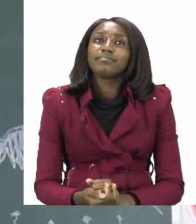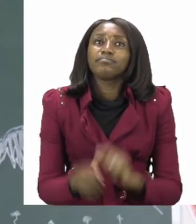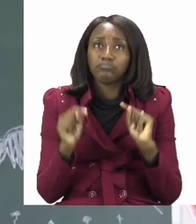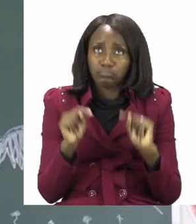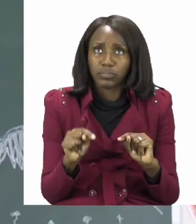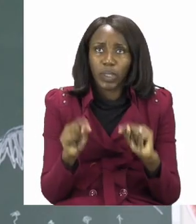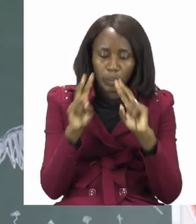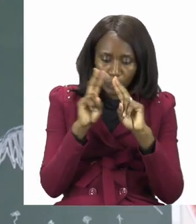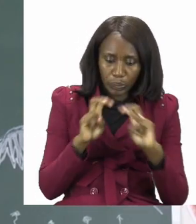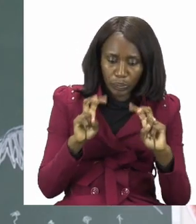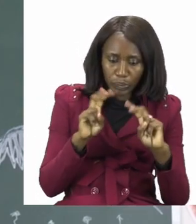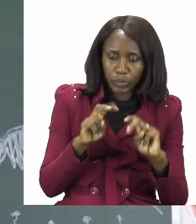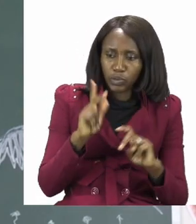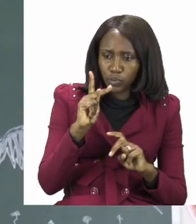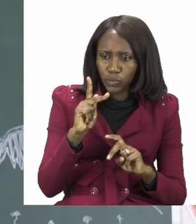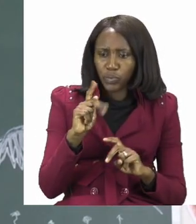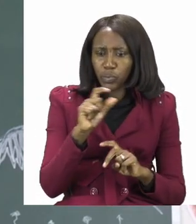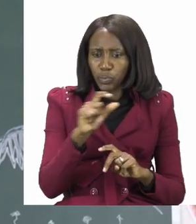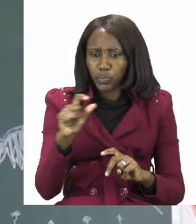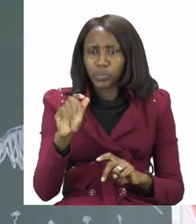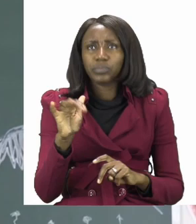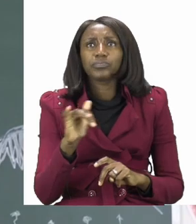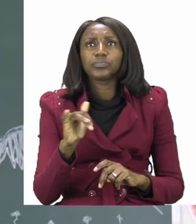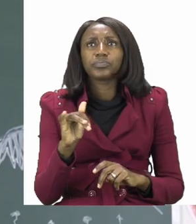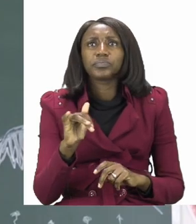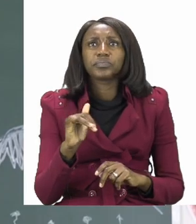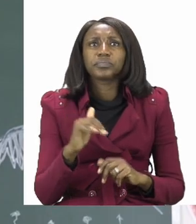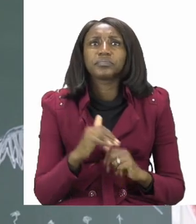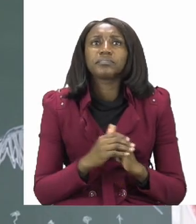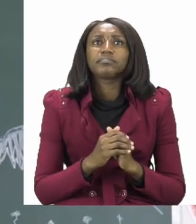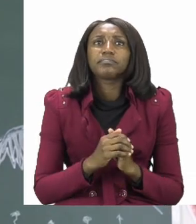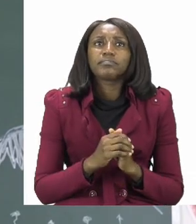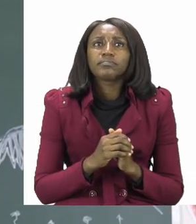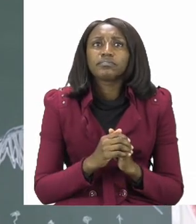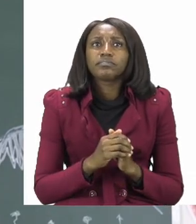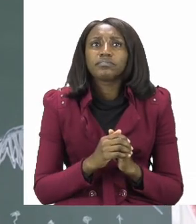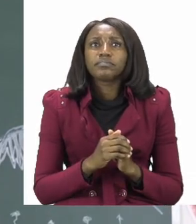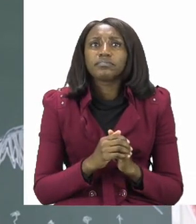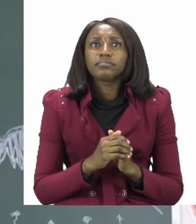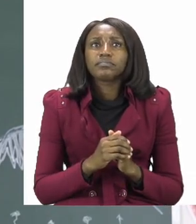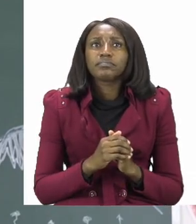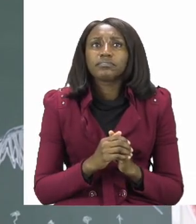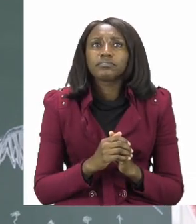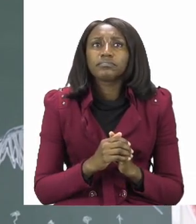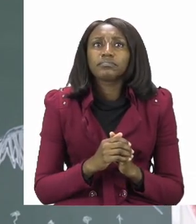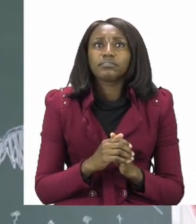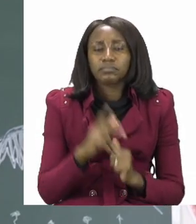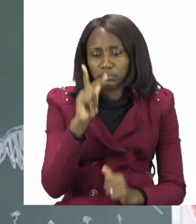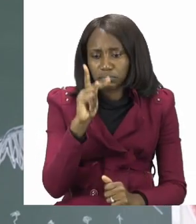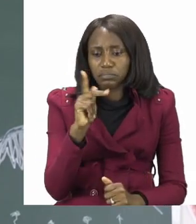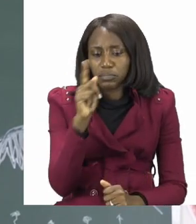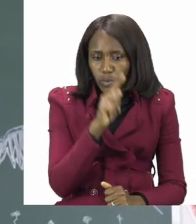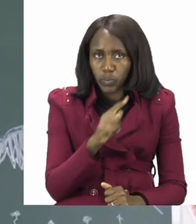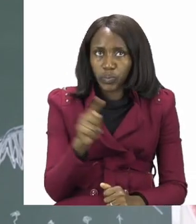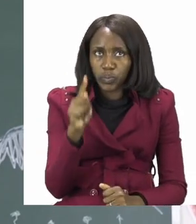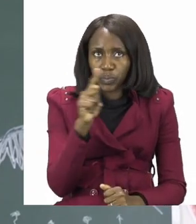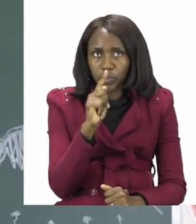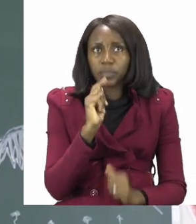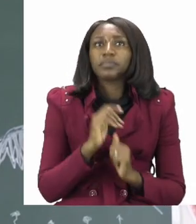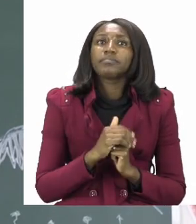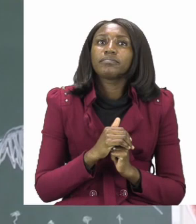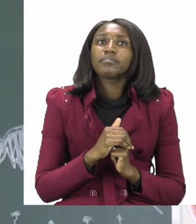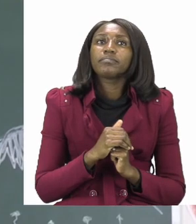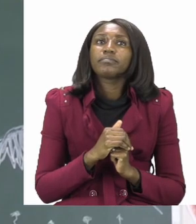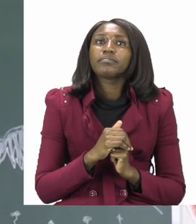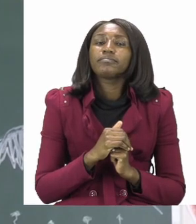now we have to circle all the k we can see in the sentence. We have the word or